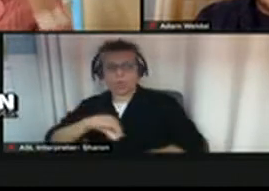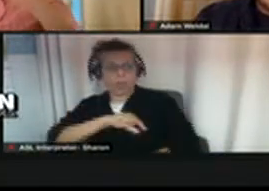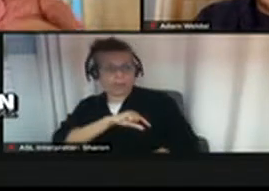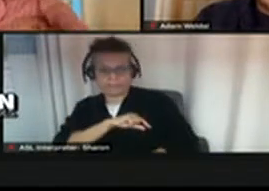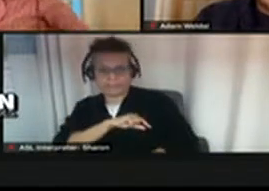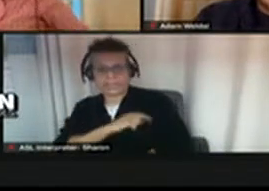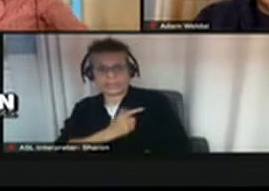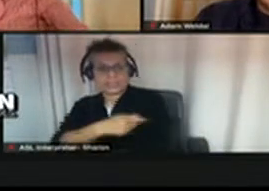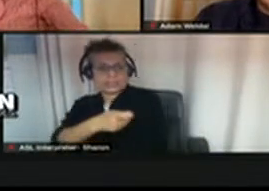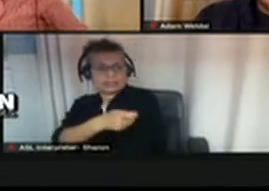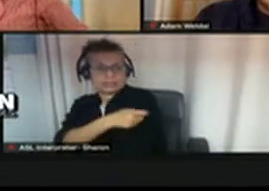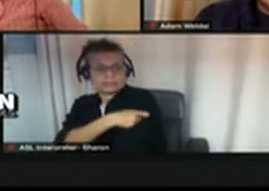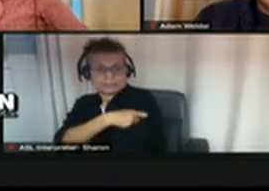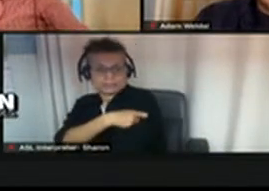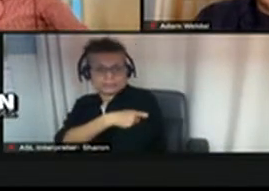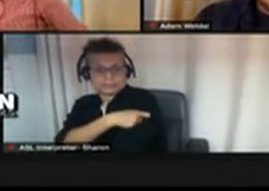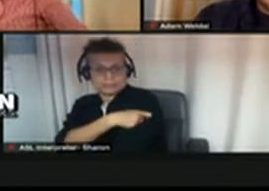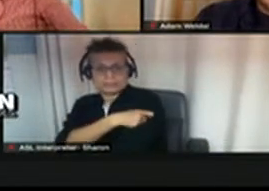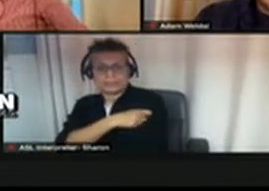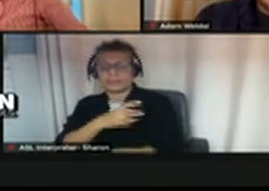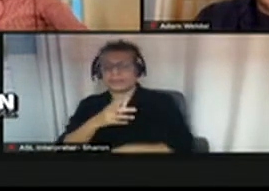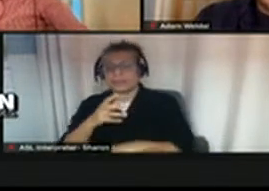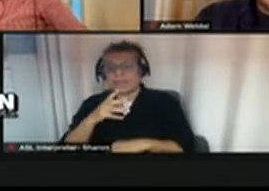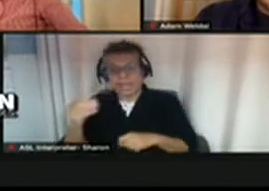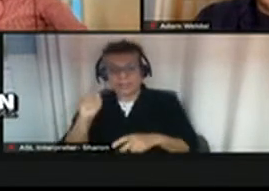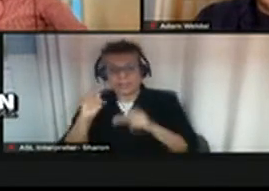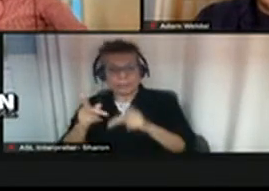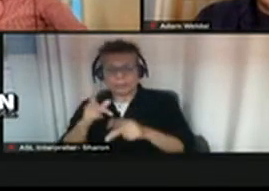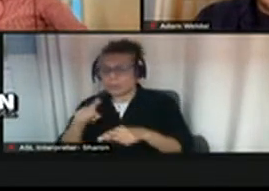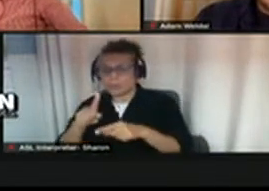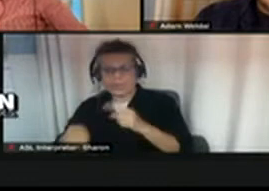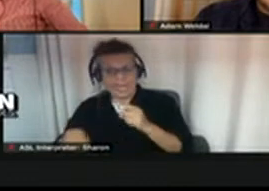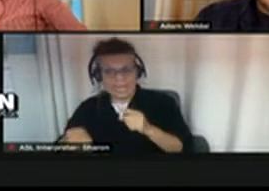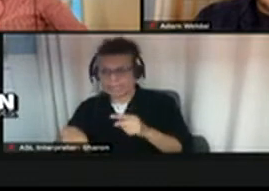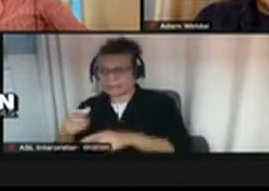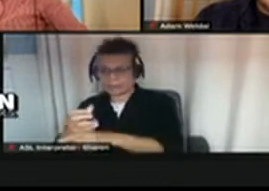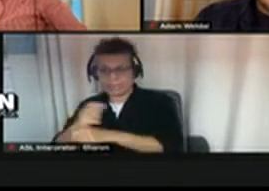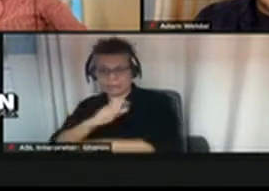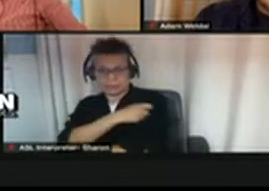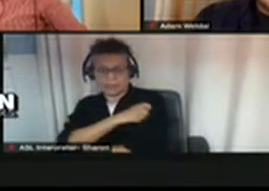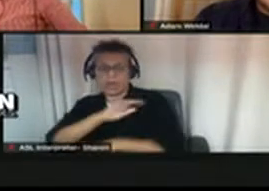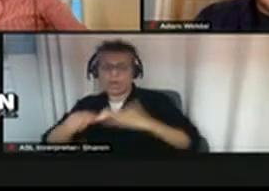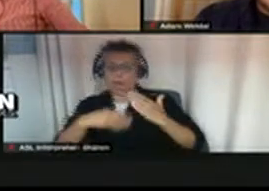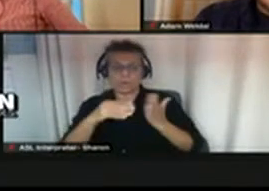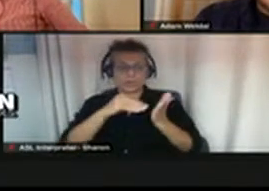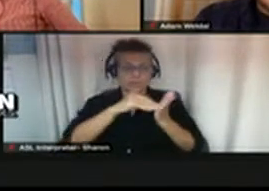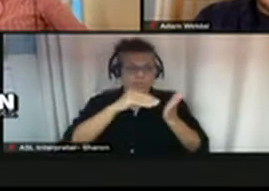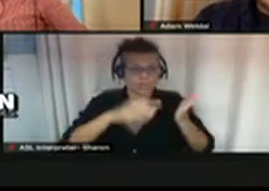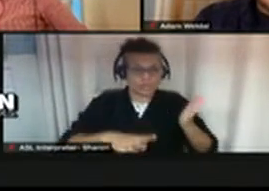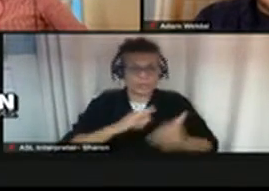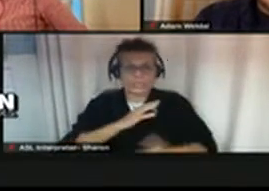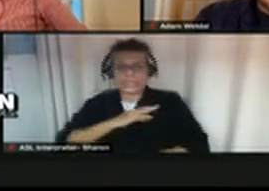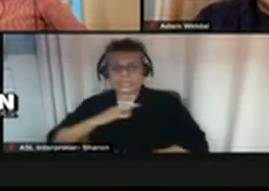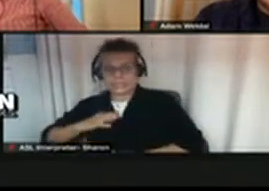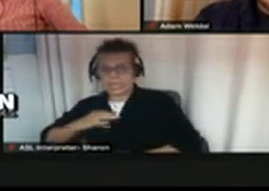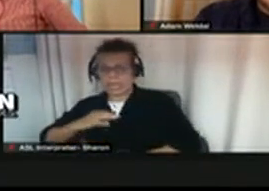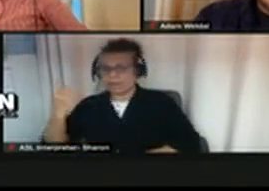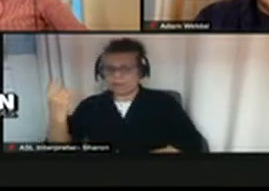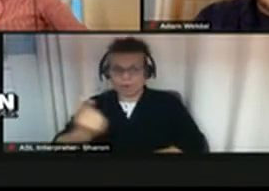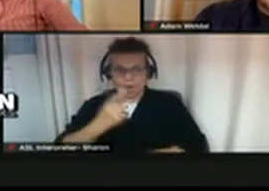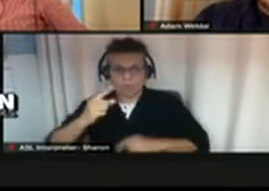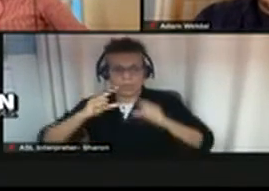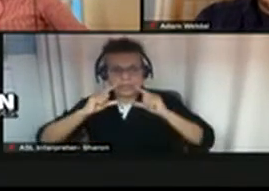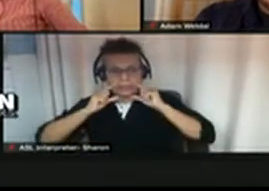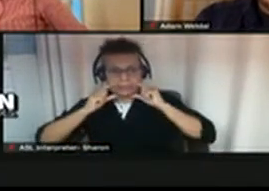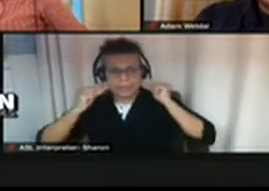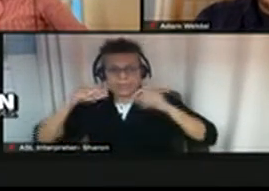the unvaccinated. The Malden Board of Health would recommend that all students, staff, and administrators always be masked while inside the